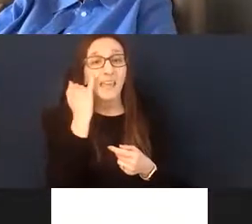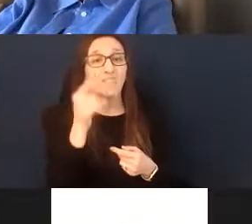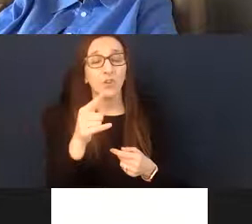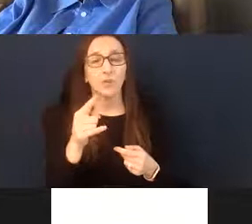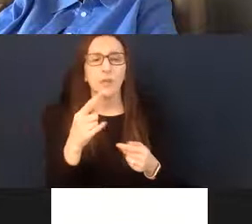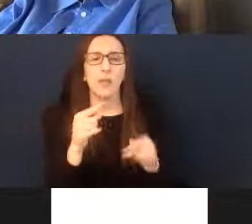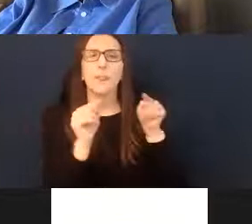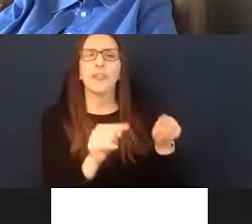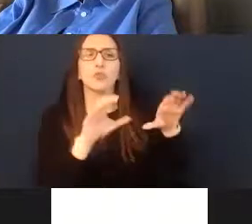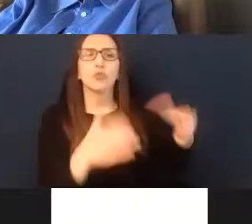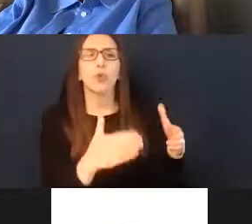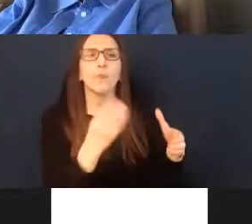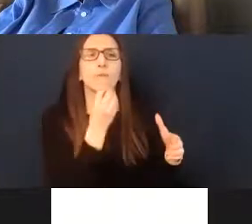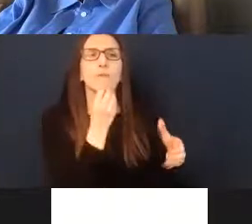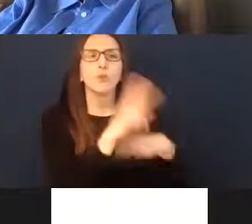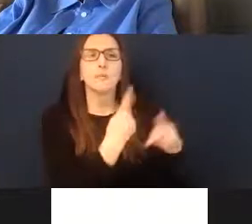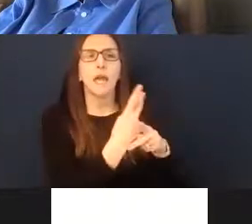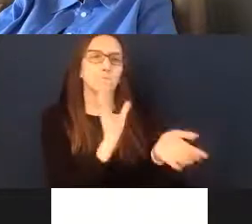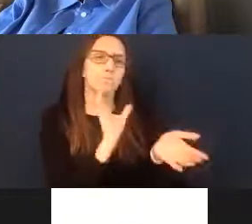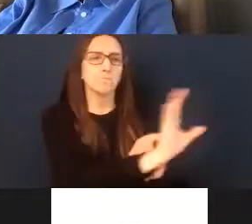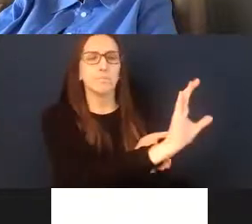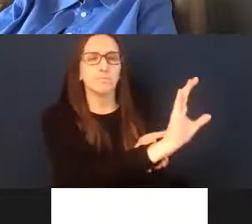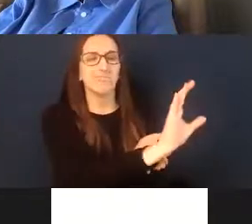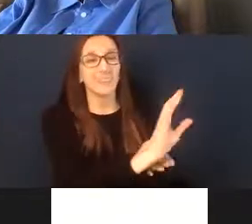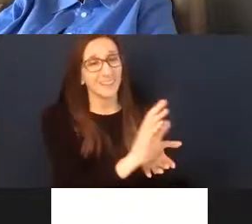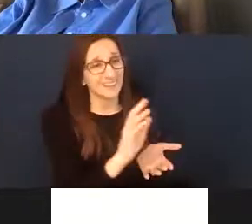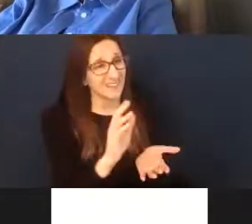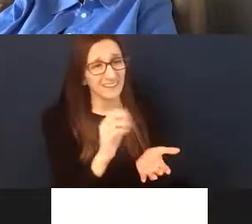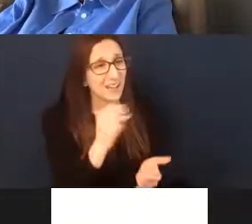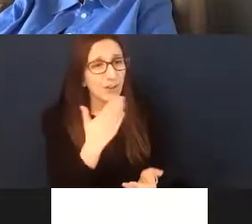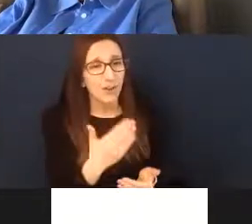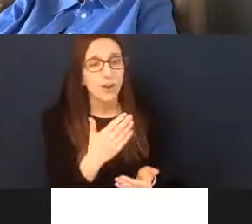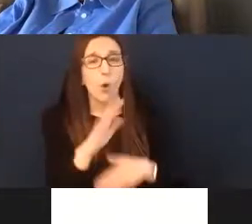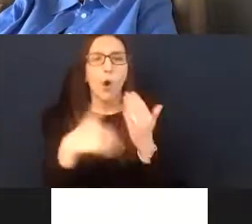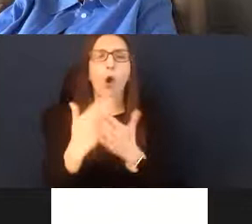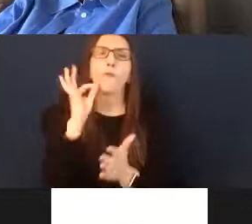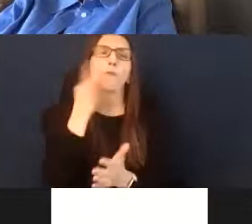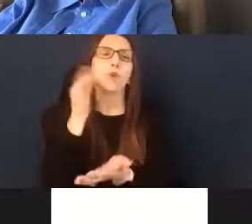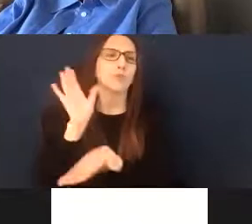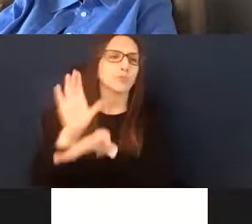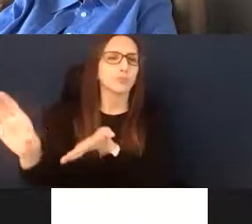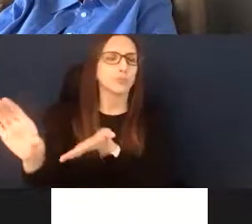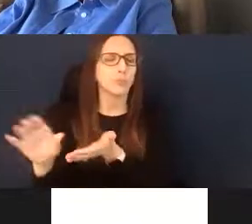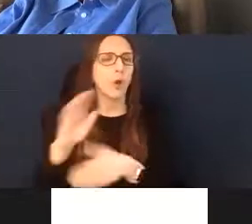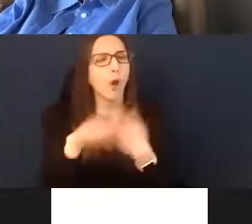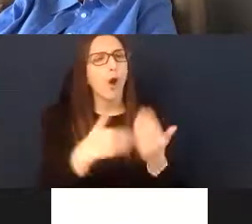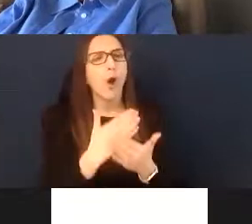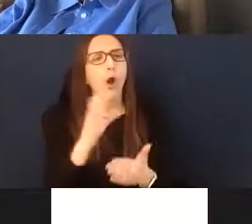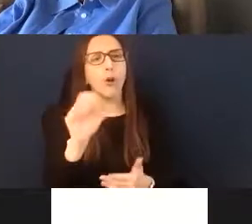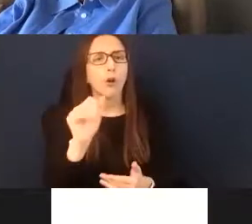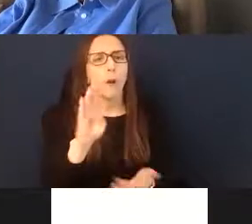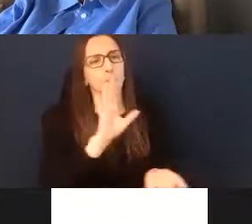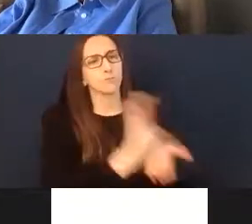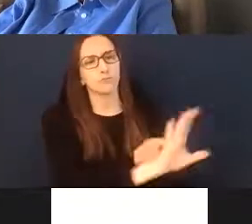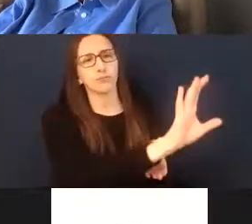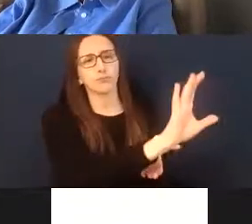group. So you don't want to cut out all of your fruit. You don't want to cut out all of your carbohydrates. this really could lead